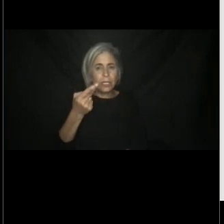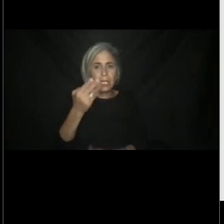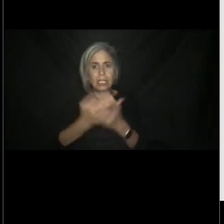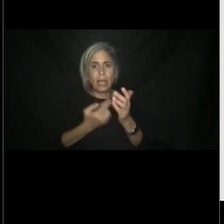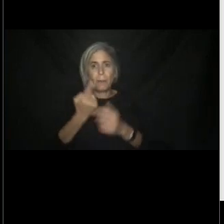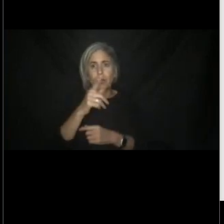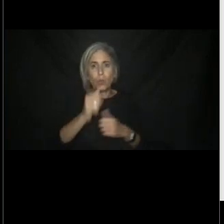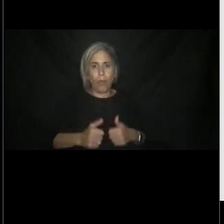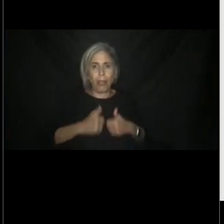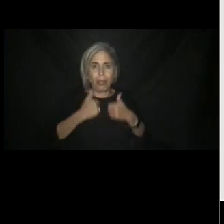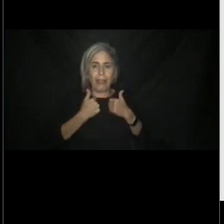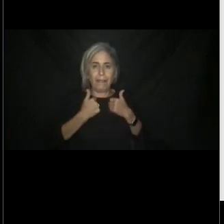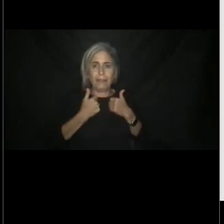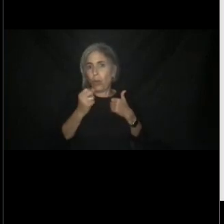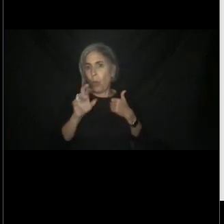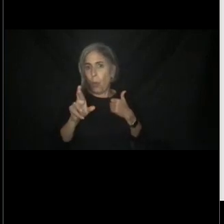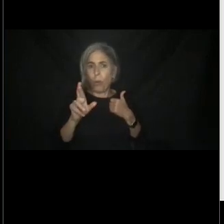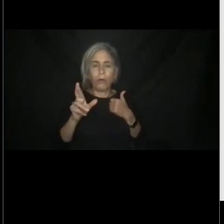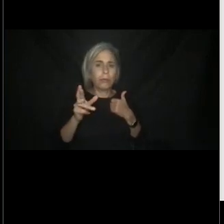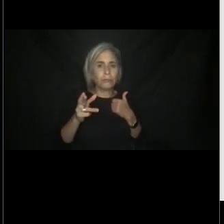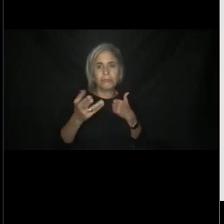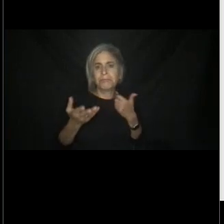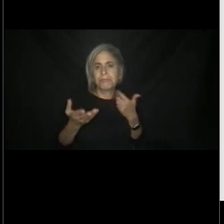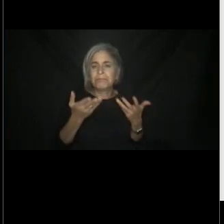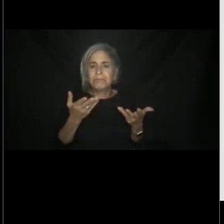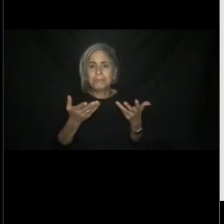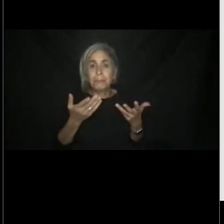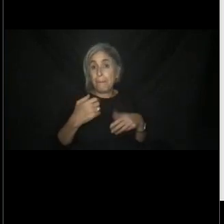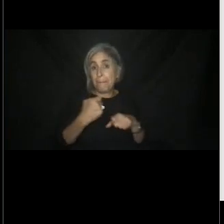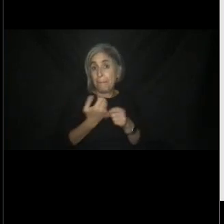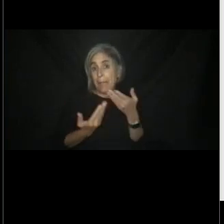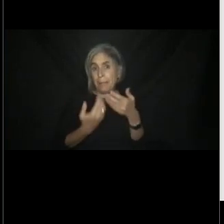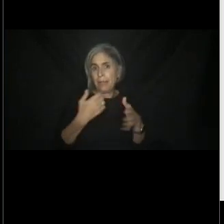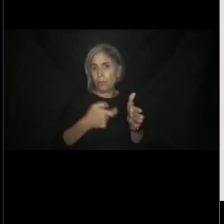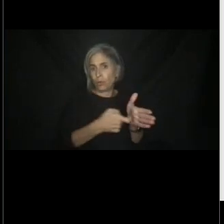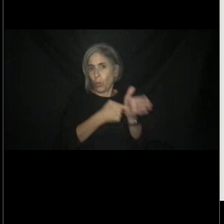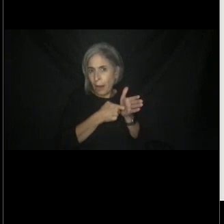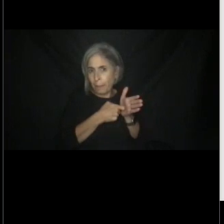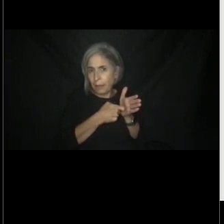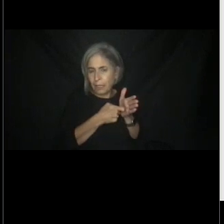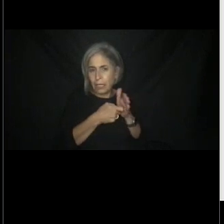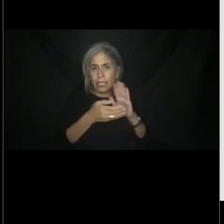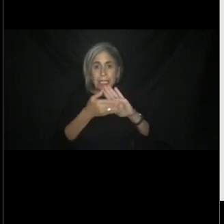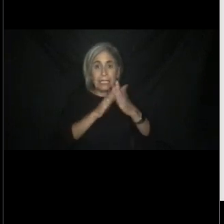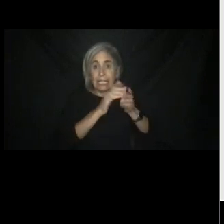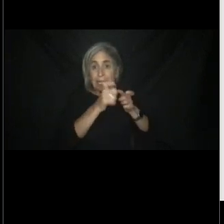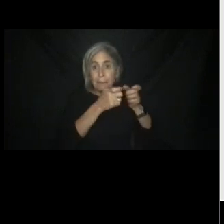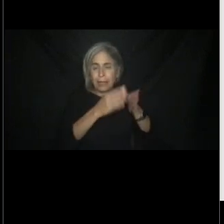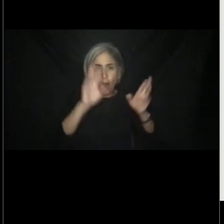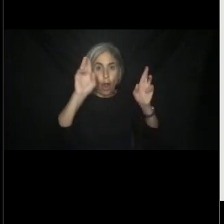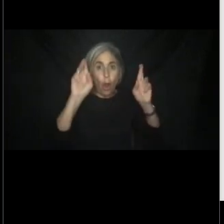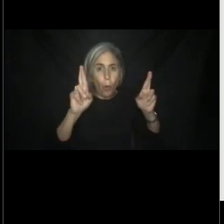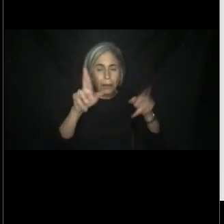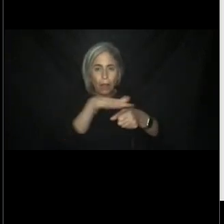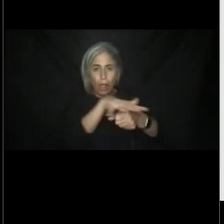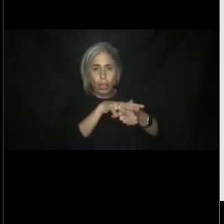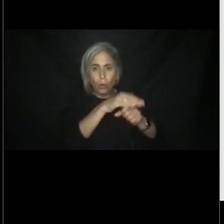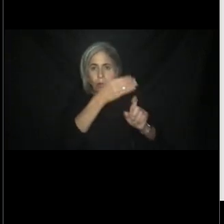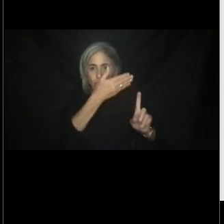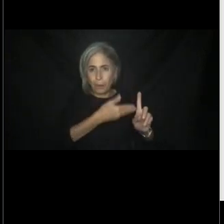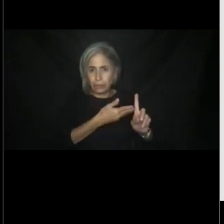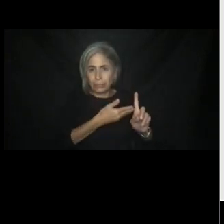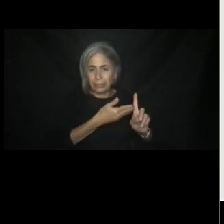who lives or maybe make it a requirement that whoever the city manager is, hoping that it's a local person,